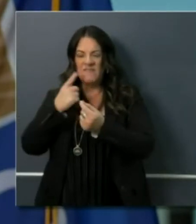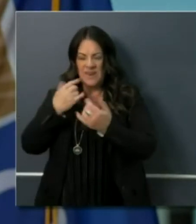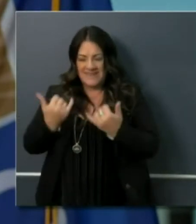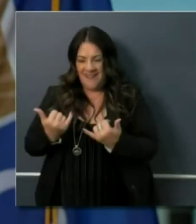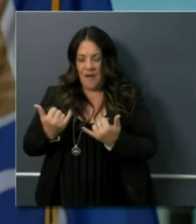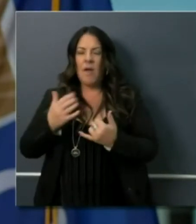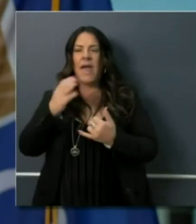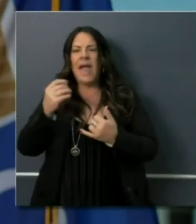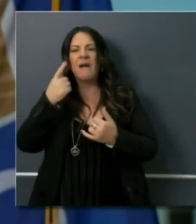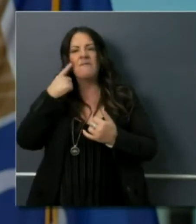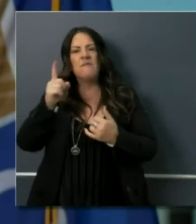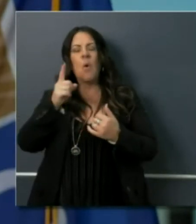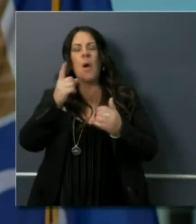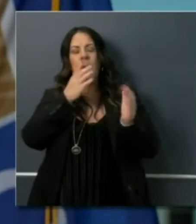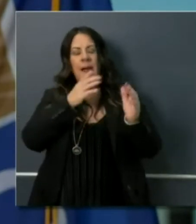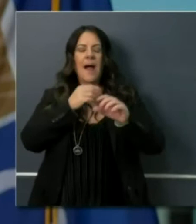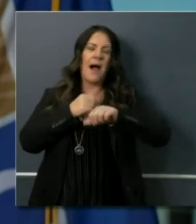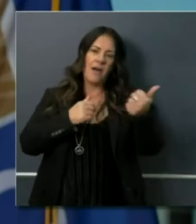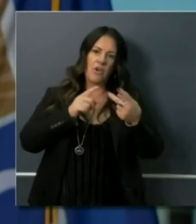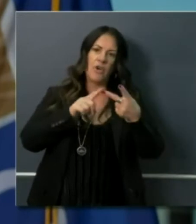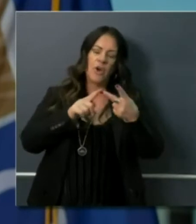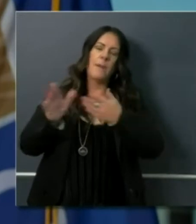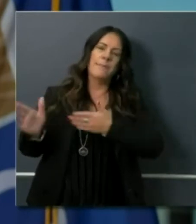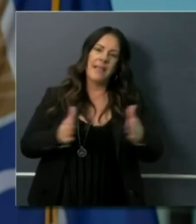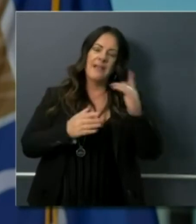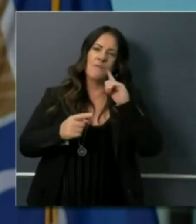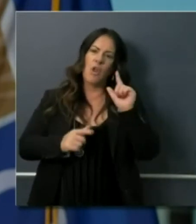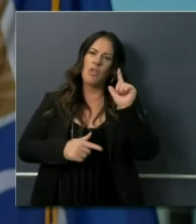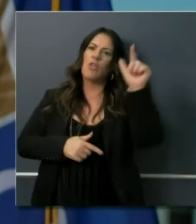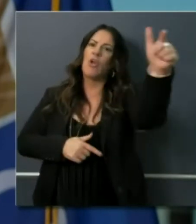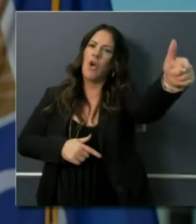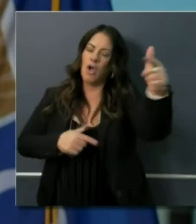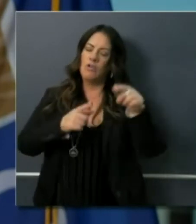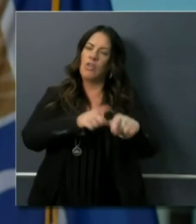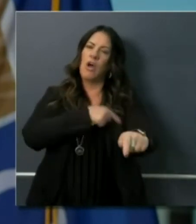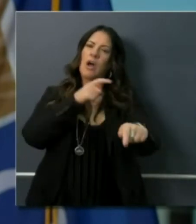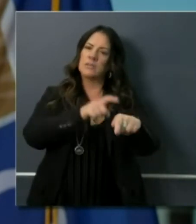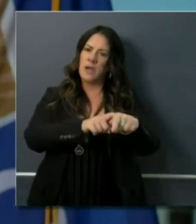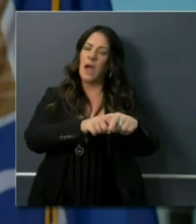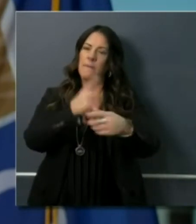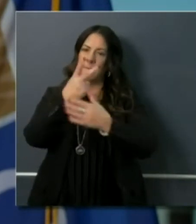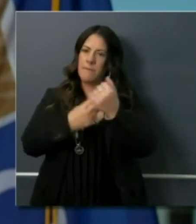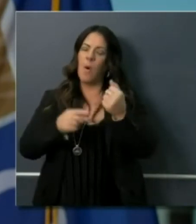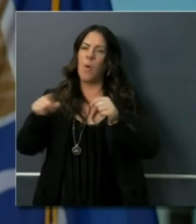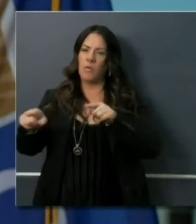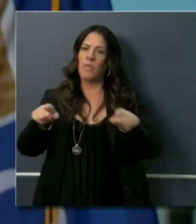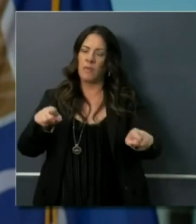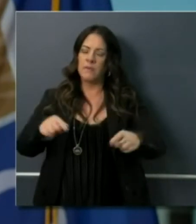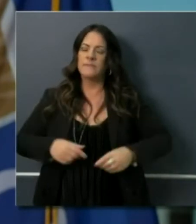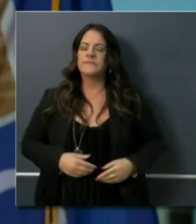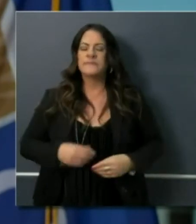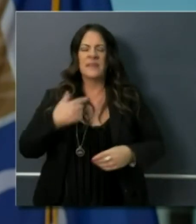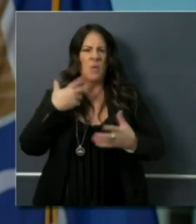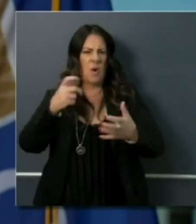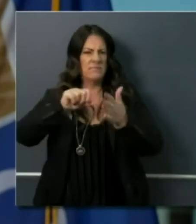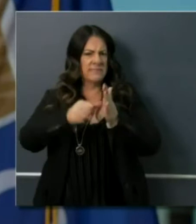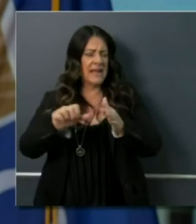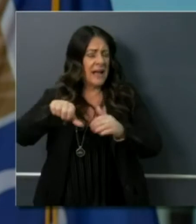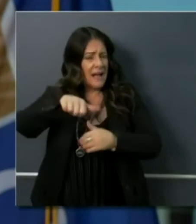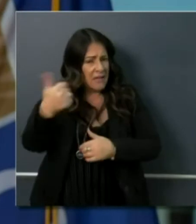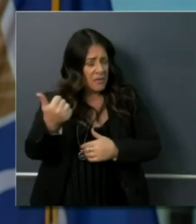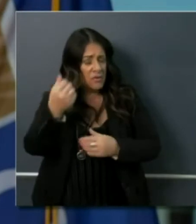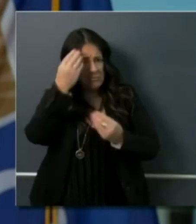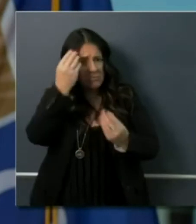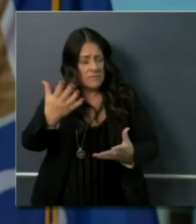vision that is being prepared and advanced at the same time. I want to just also make a point, and that